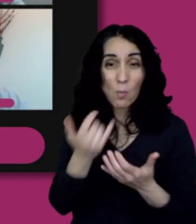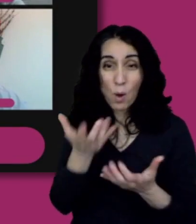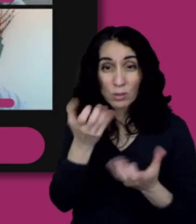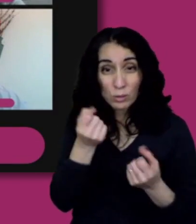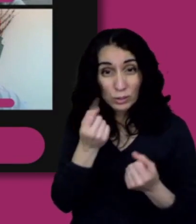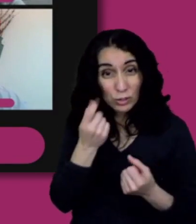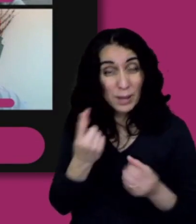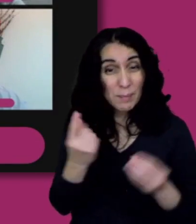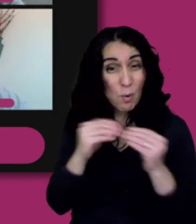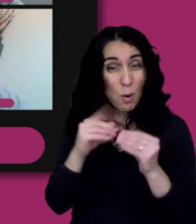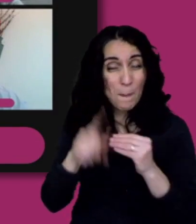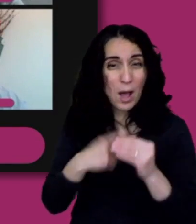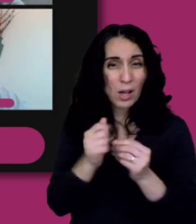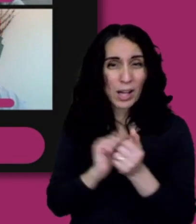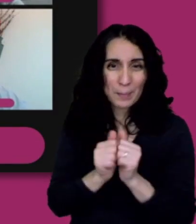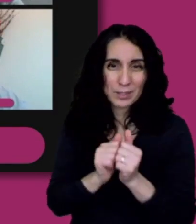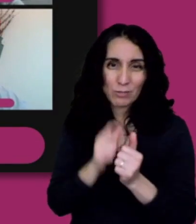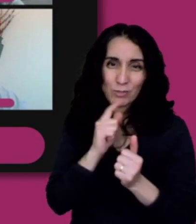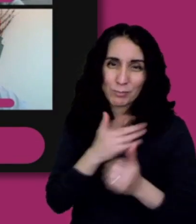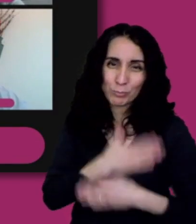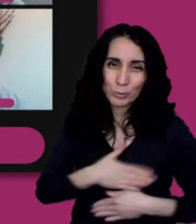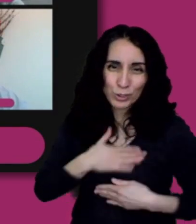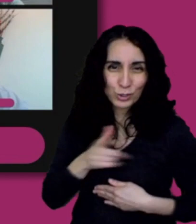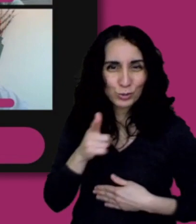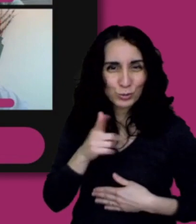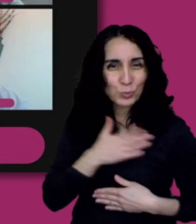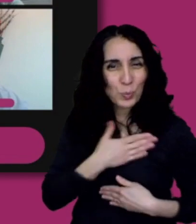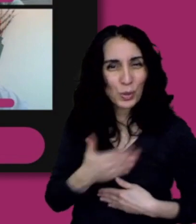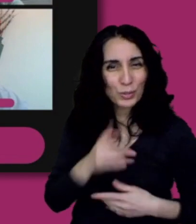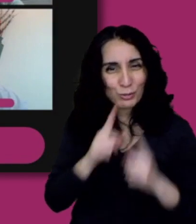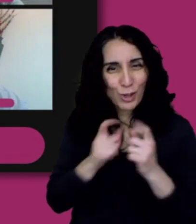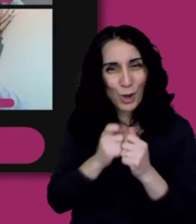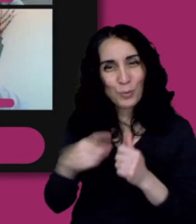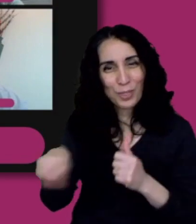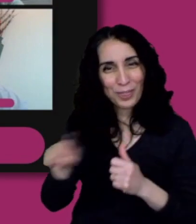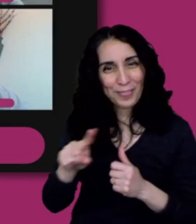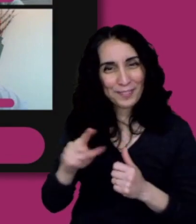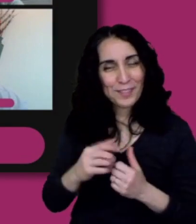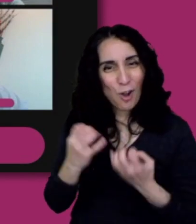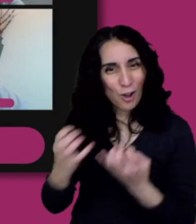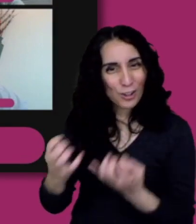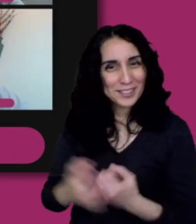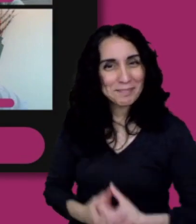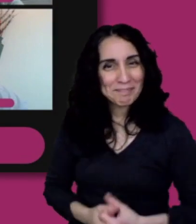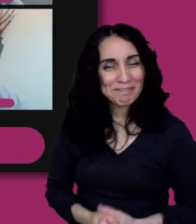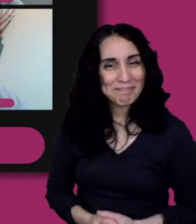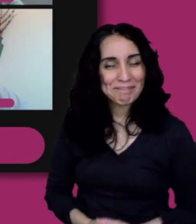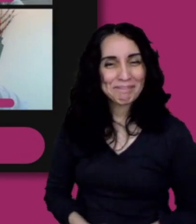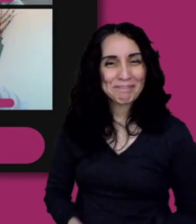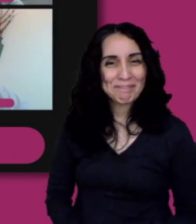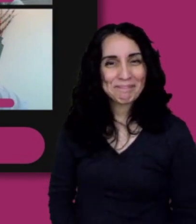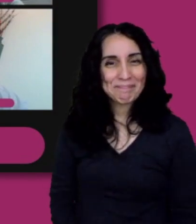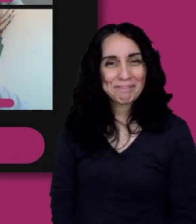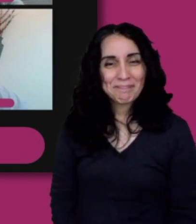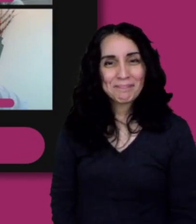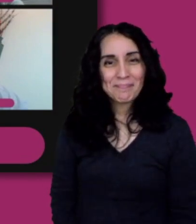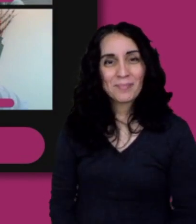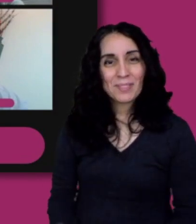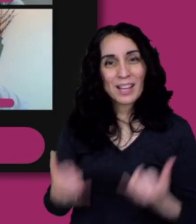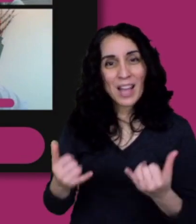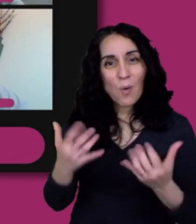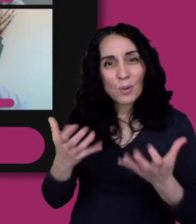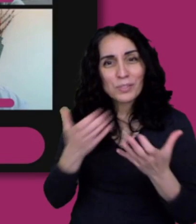want to reach out to you and understand more about competition, I appreciate your being willing to speak with them. I want to